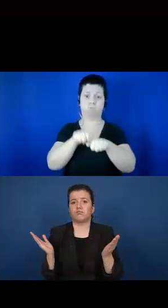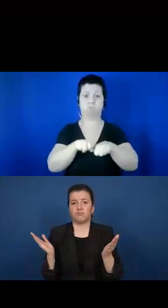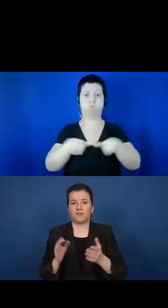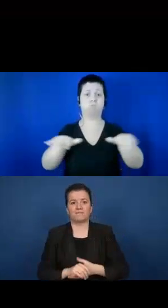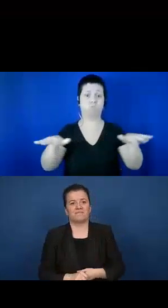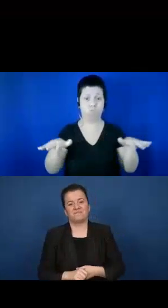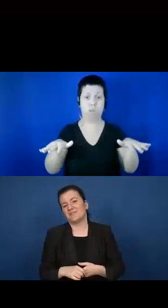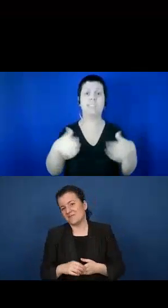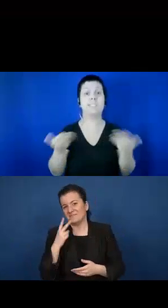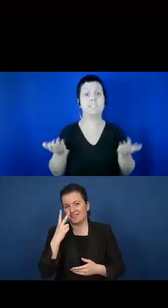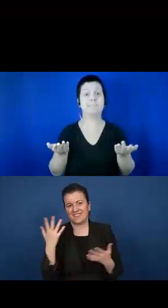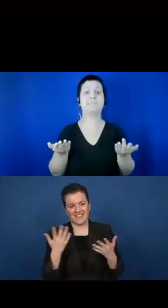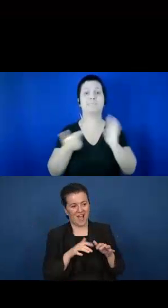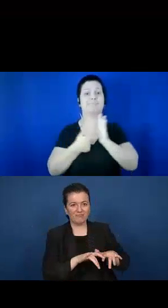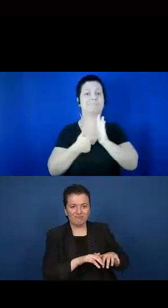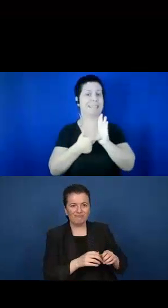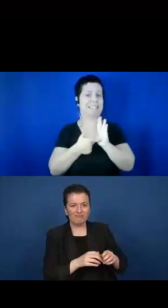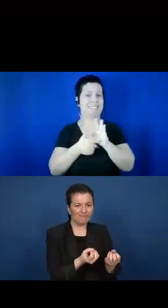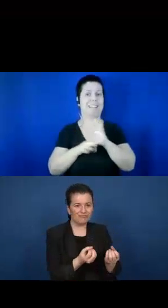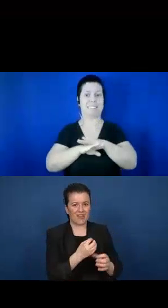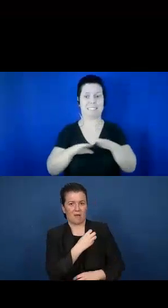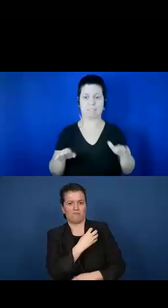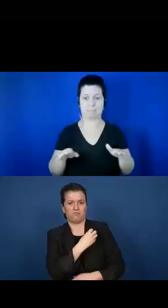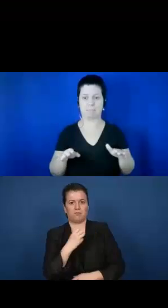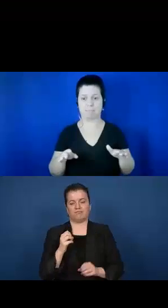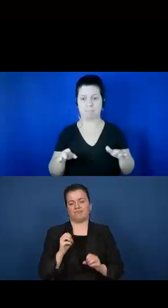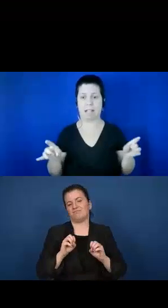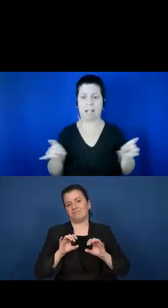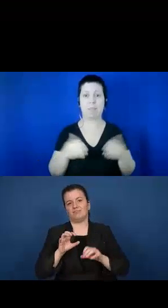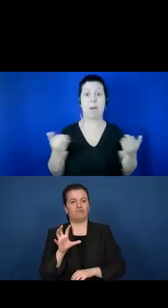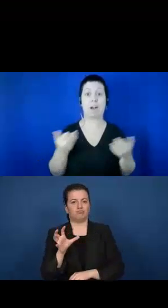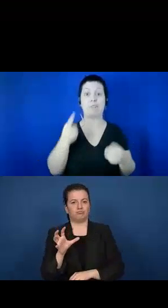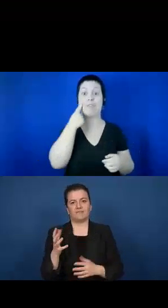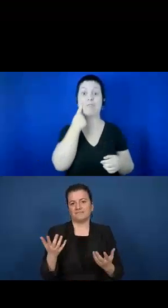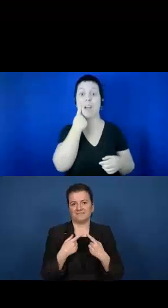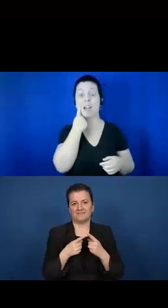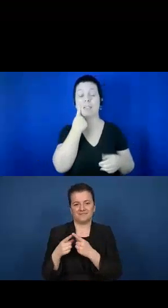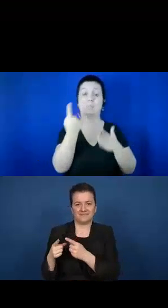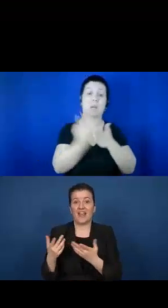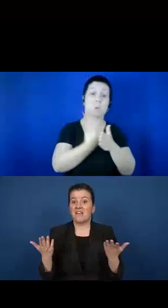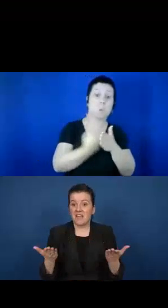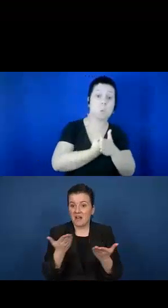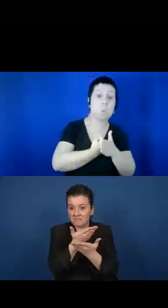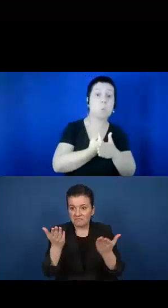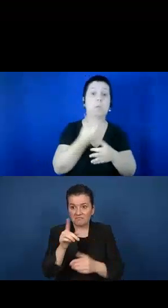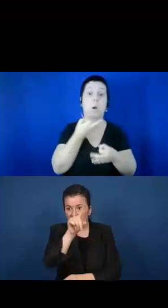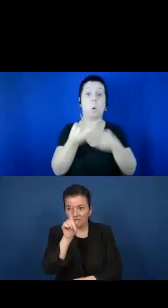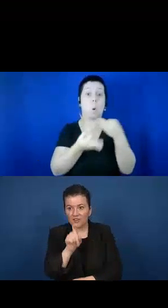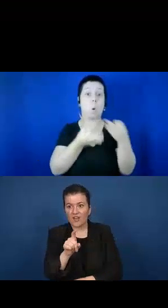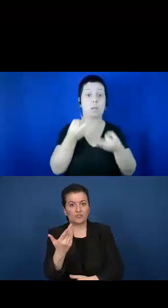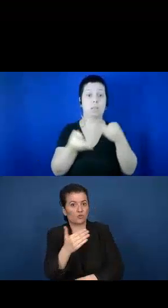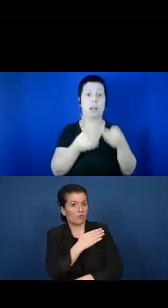concludes our presentation. I stop here and we look forward to your questions and comments. Here are some